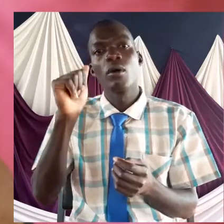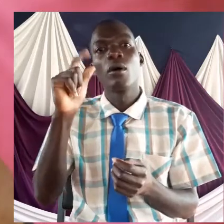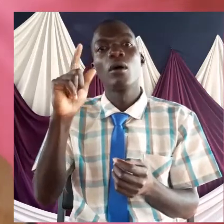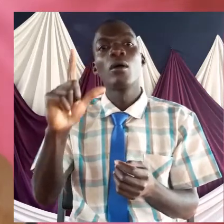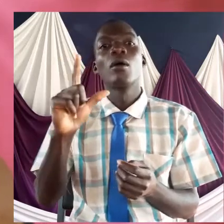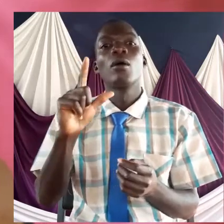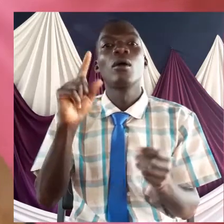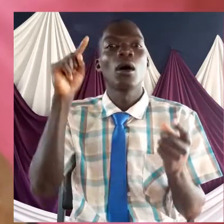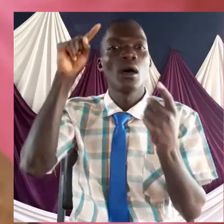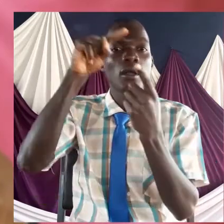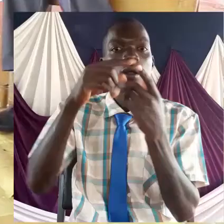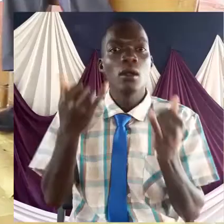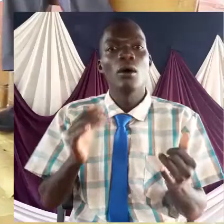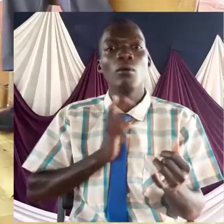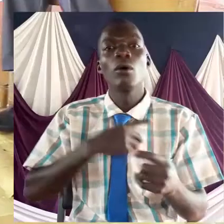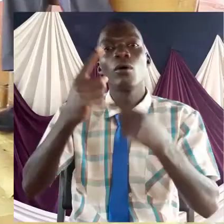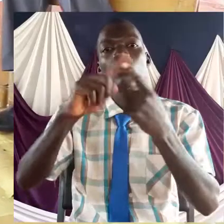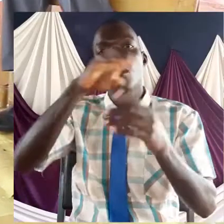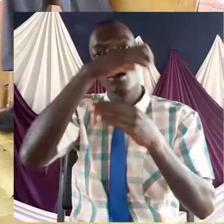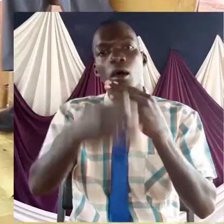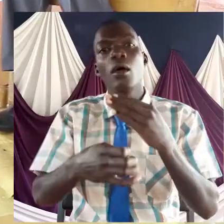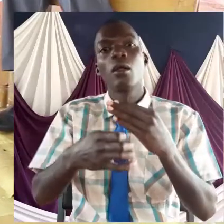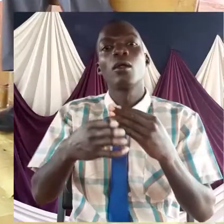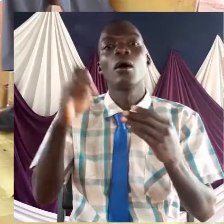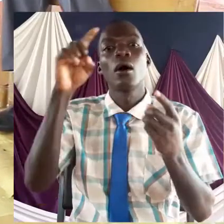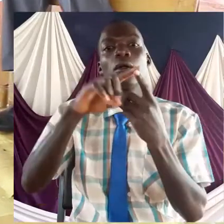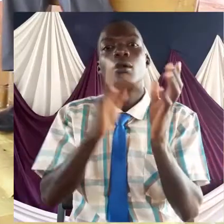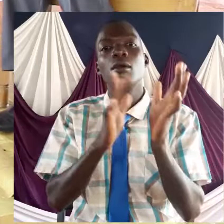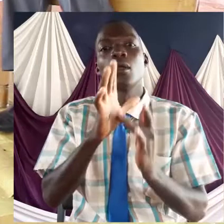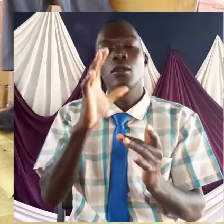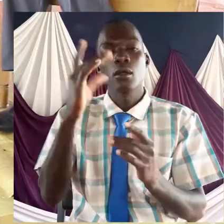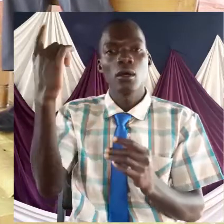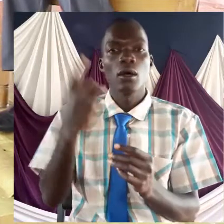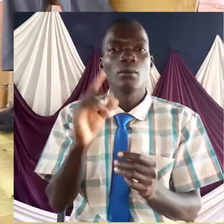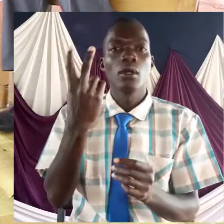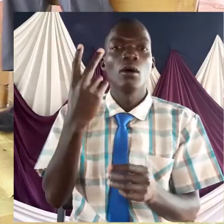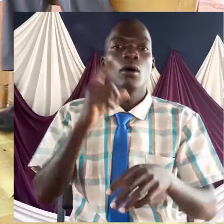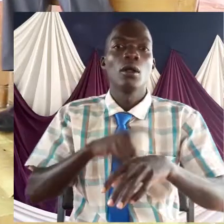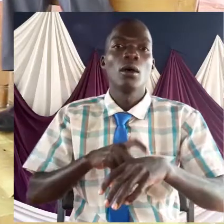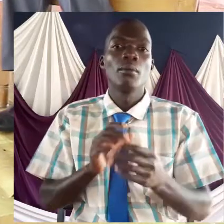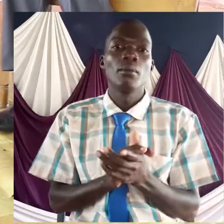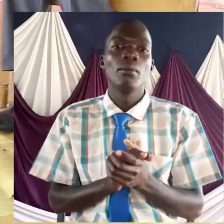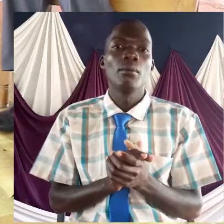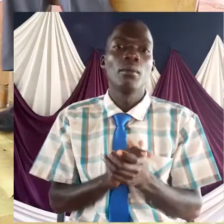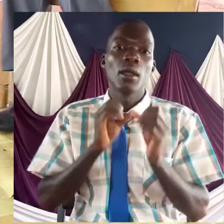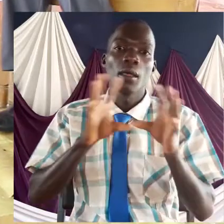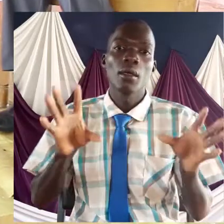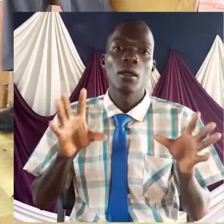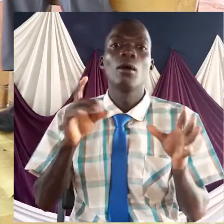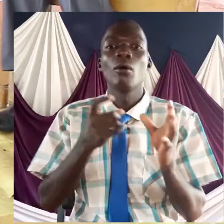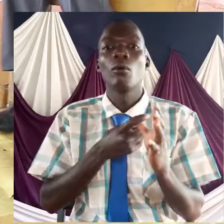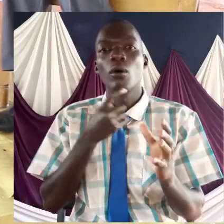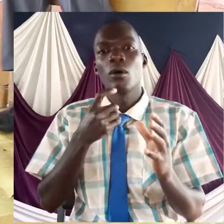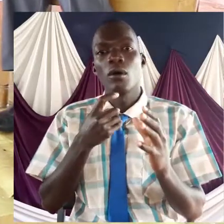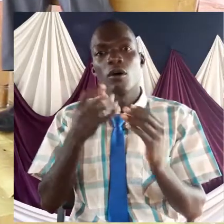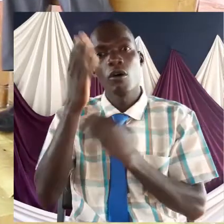end of the time that Jesus will come the second time. Nothing has gone amiss. History has confirmed that the